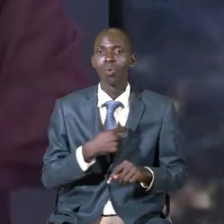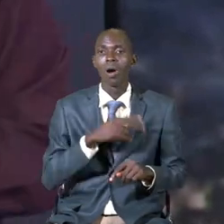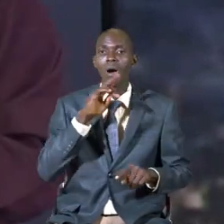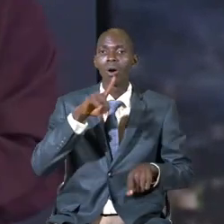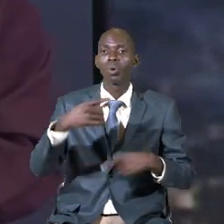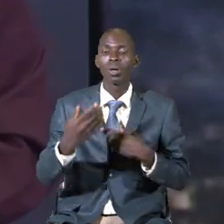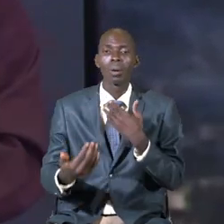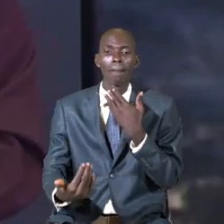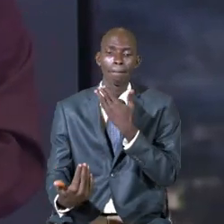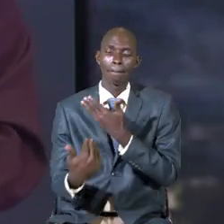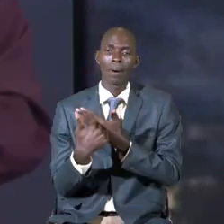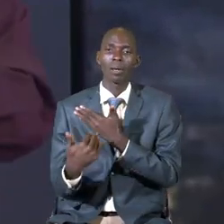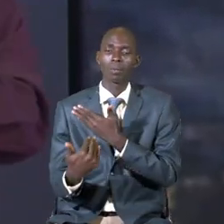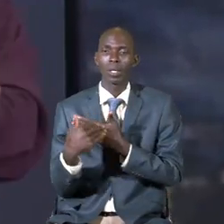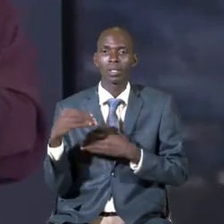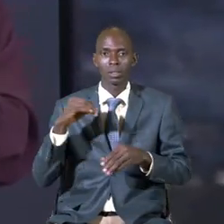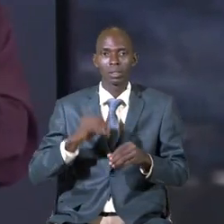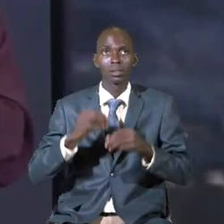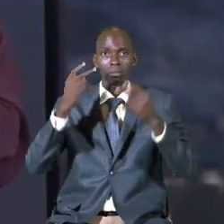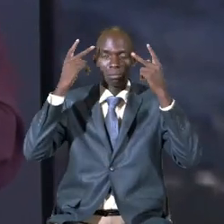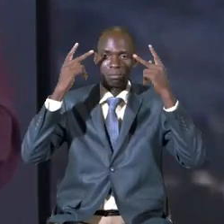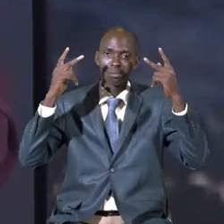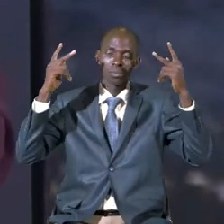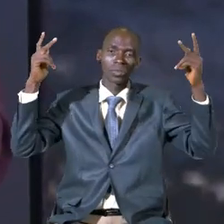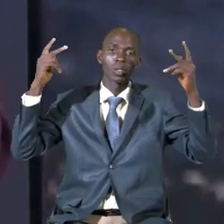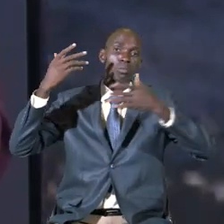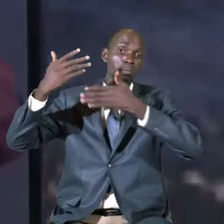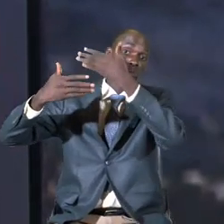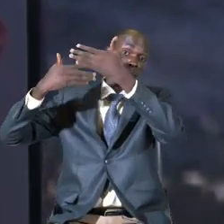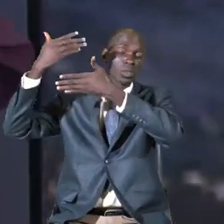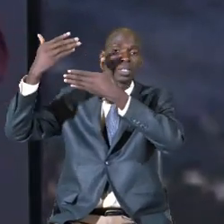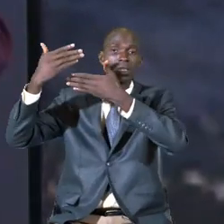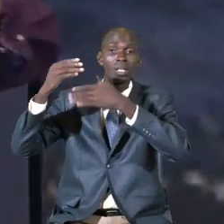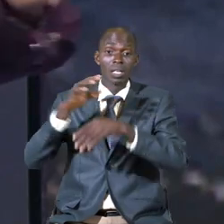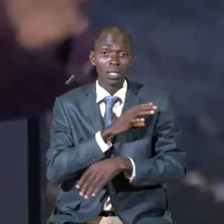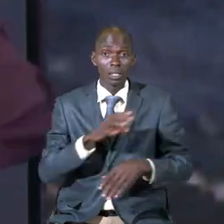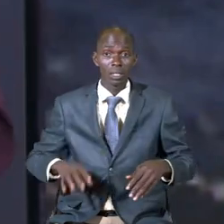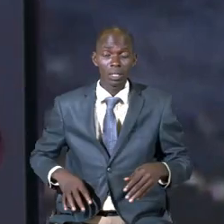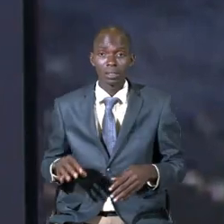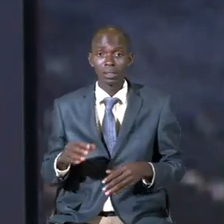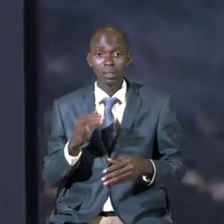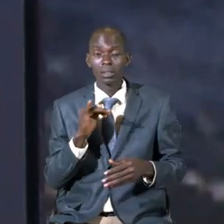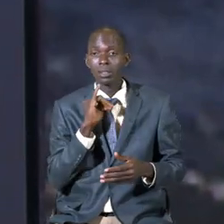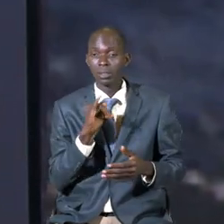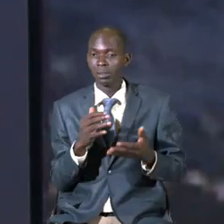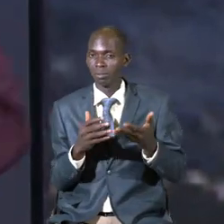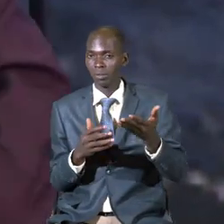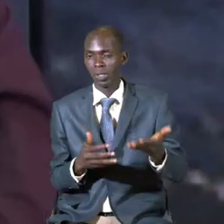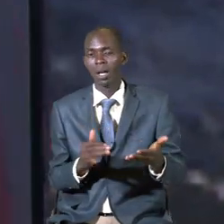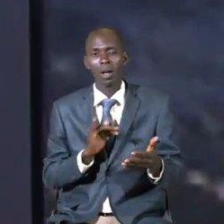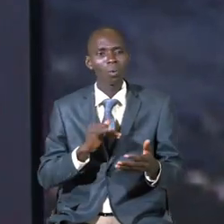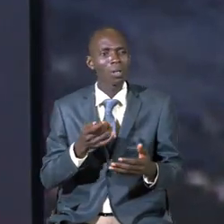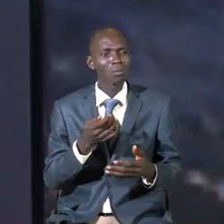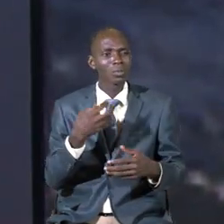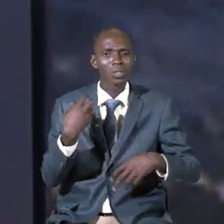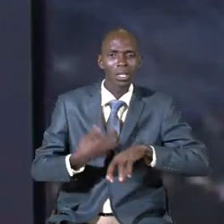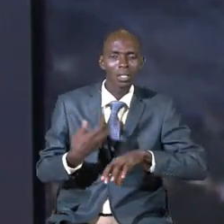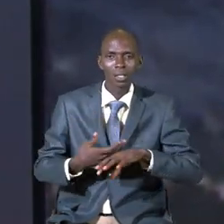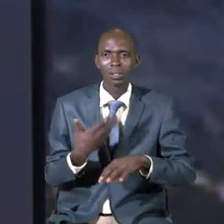progress crying is there a difficult dangerous things are there the